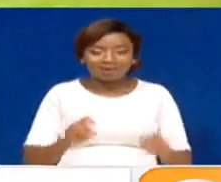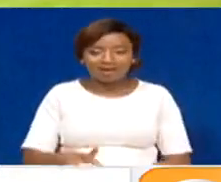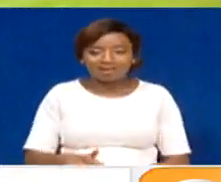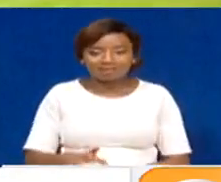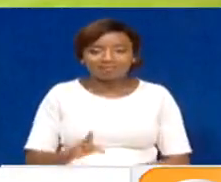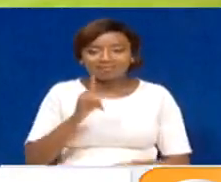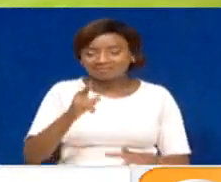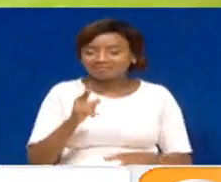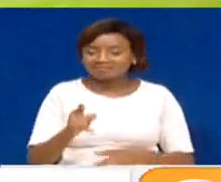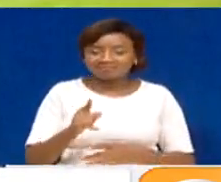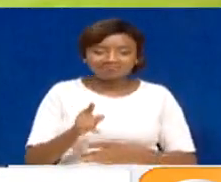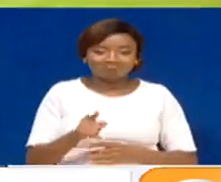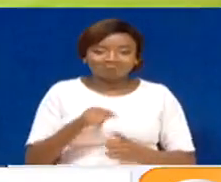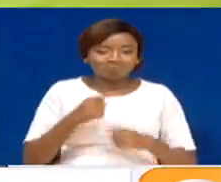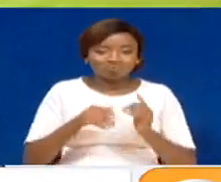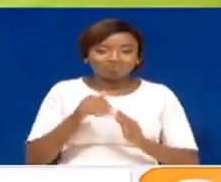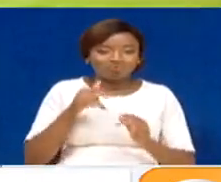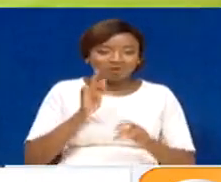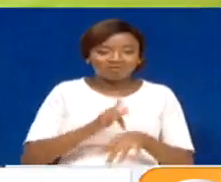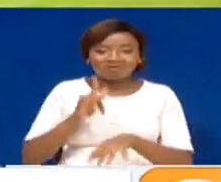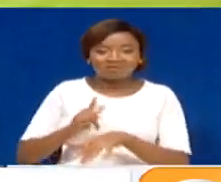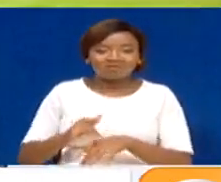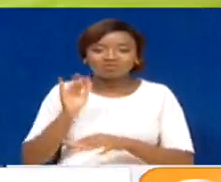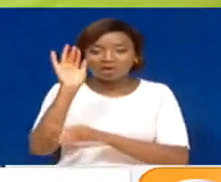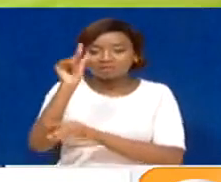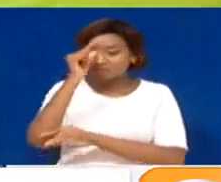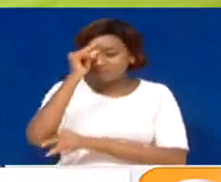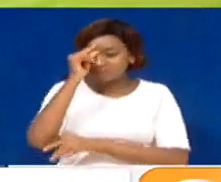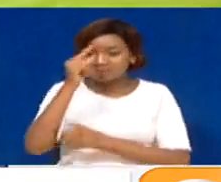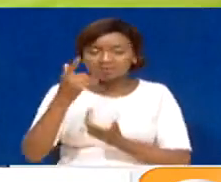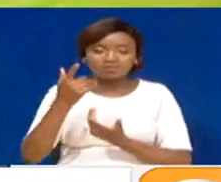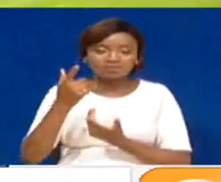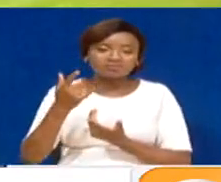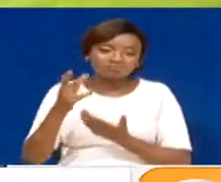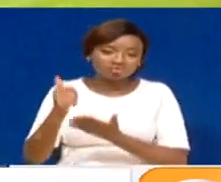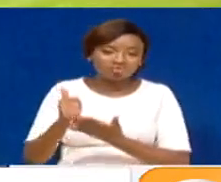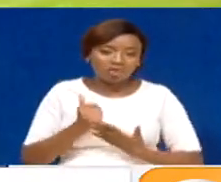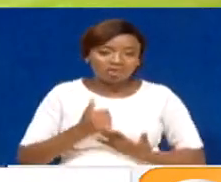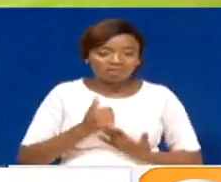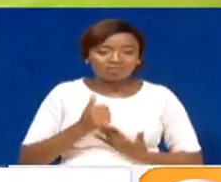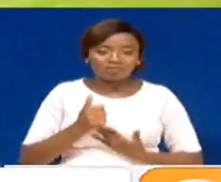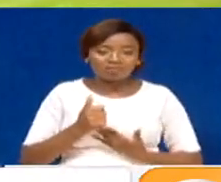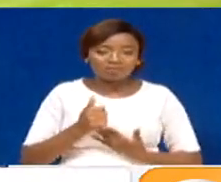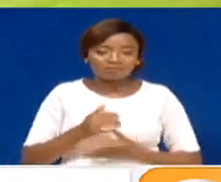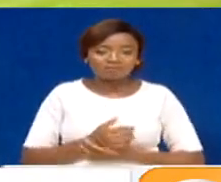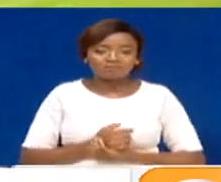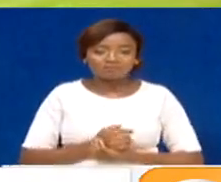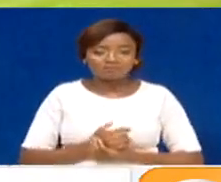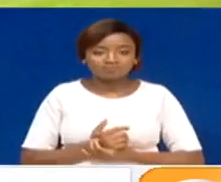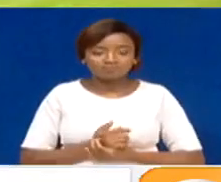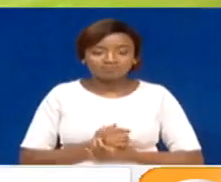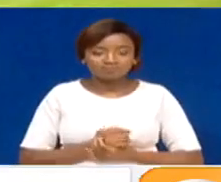have largely been unsuccessful, and they're now calling for intervention from the country's disaster management